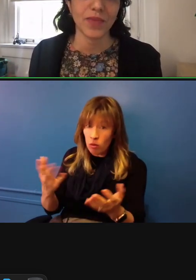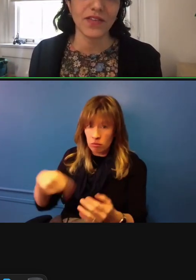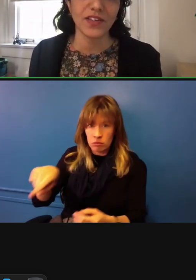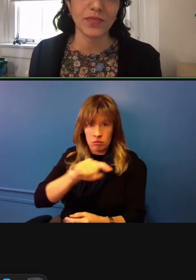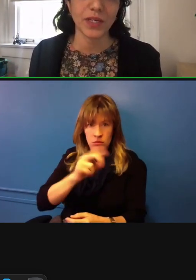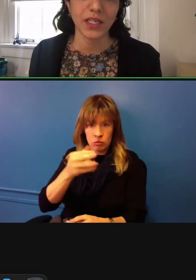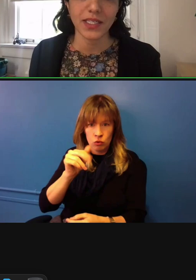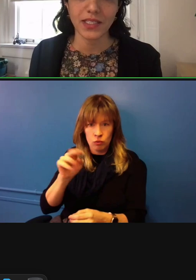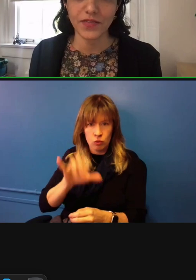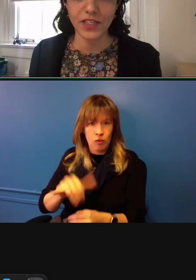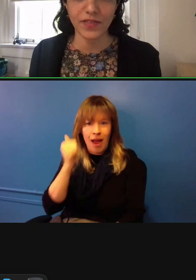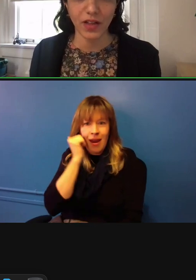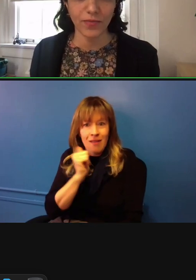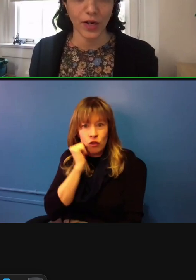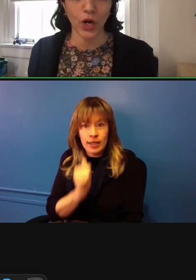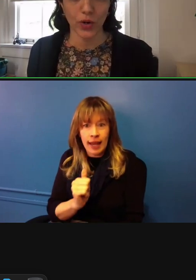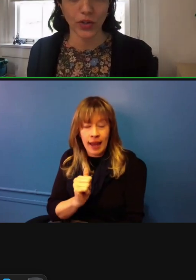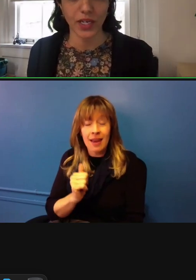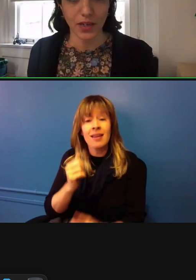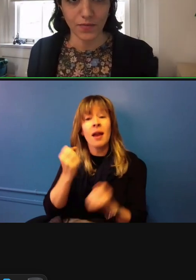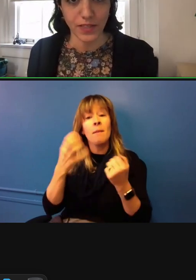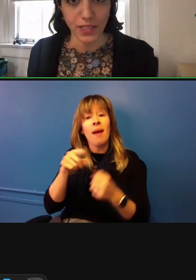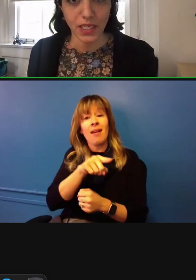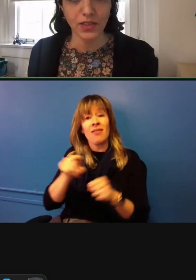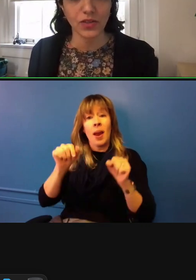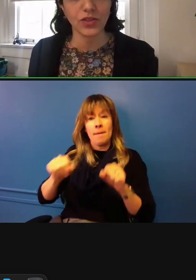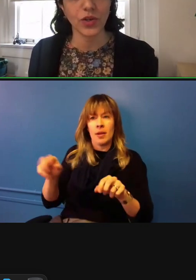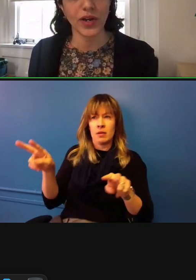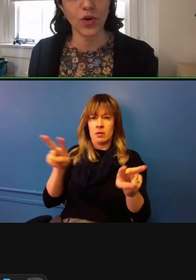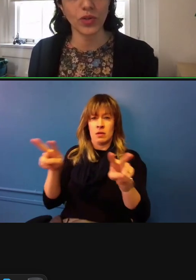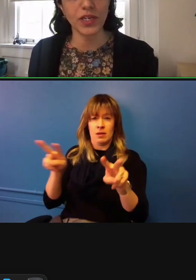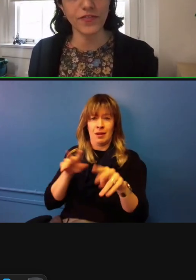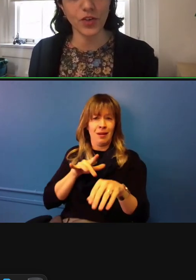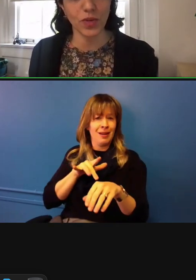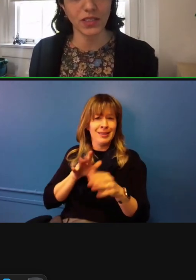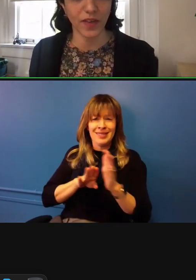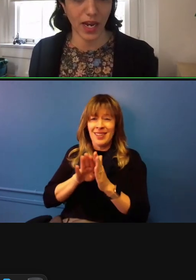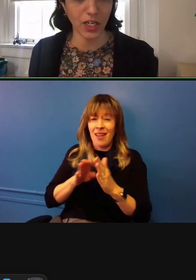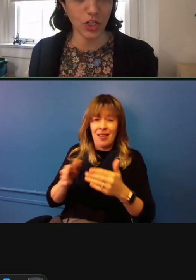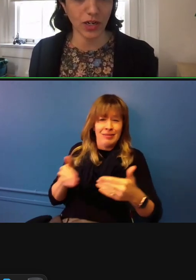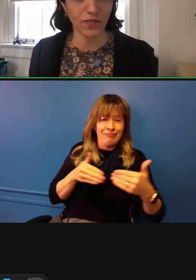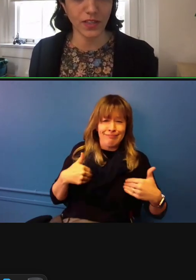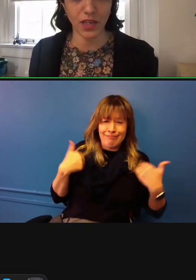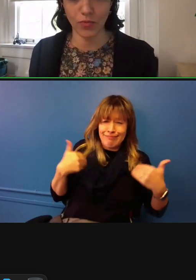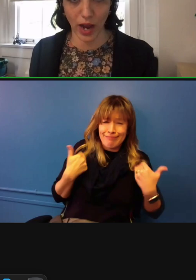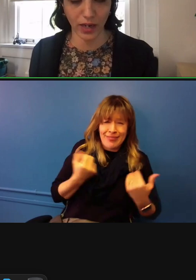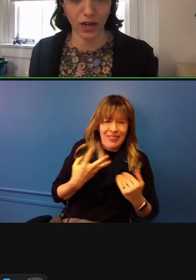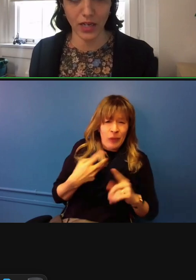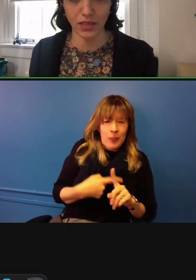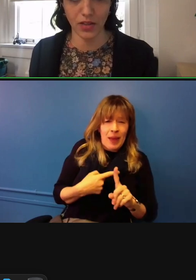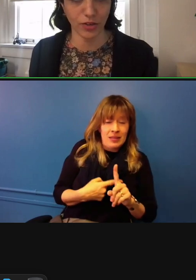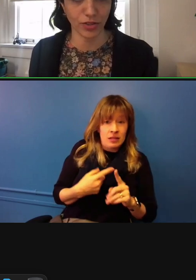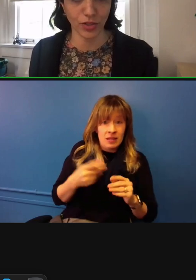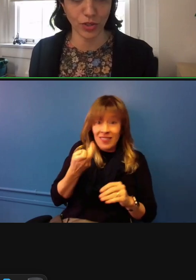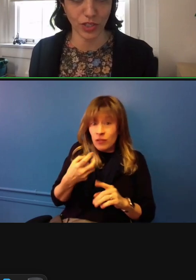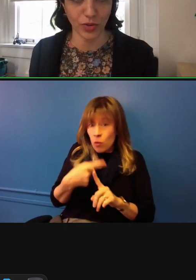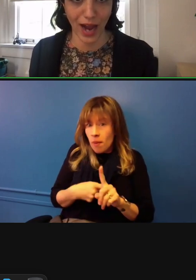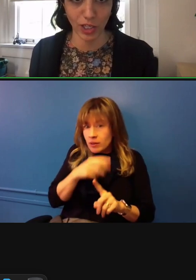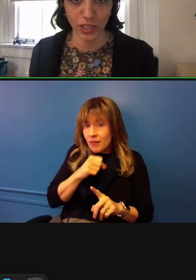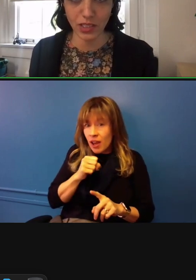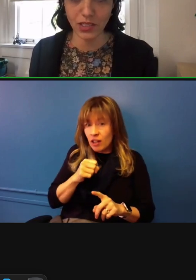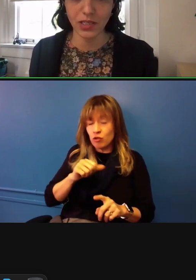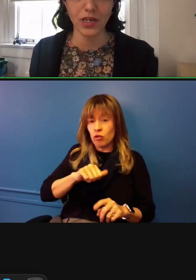And many of these abilities even develop very early in infancy. So at only a few months of age, infants can recognize others'